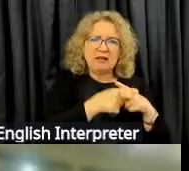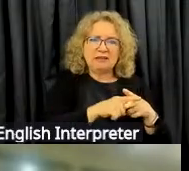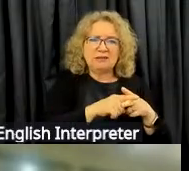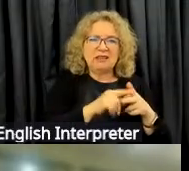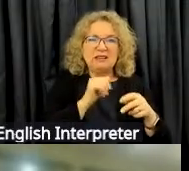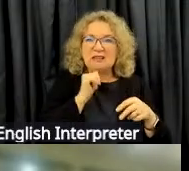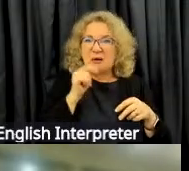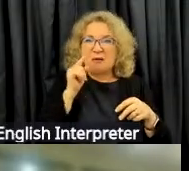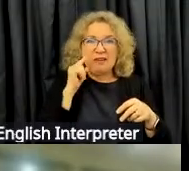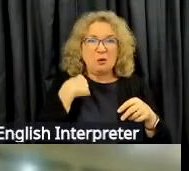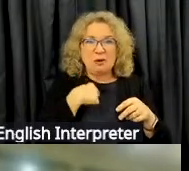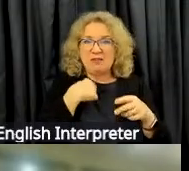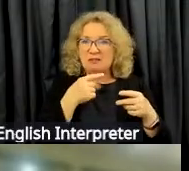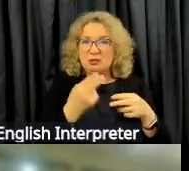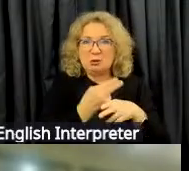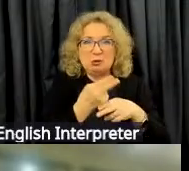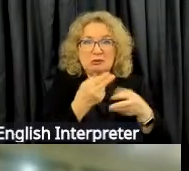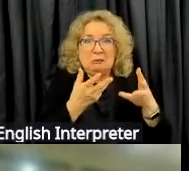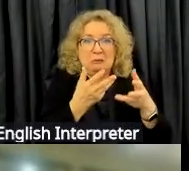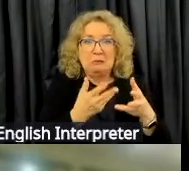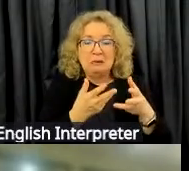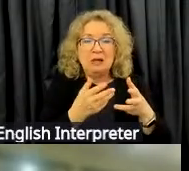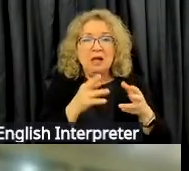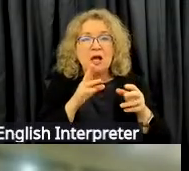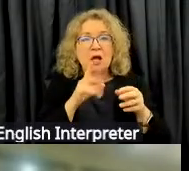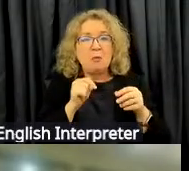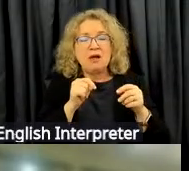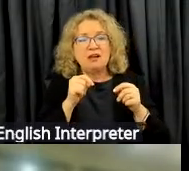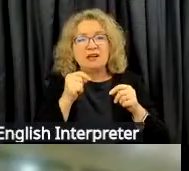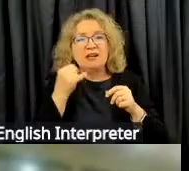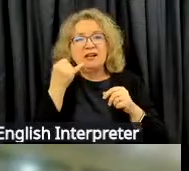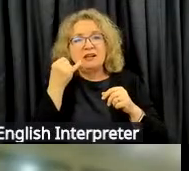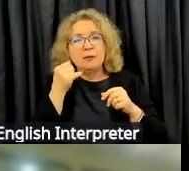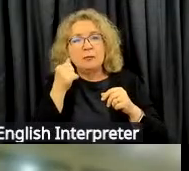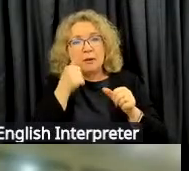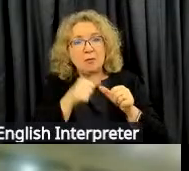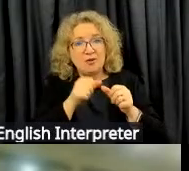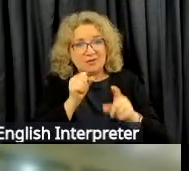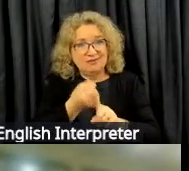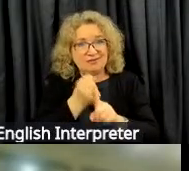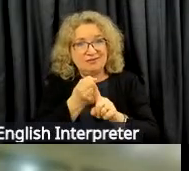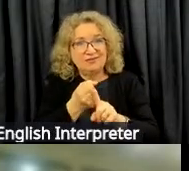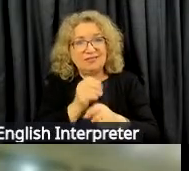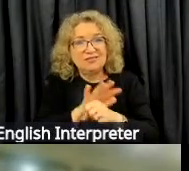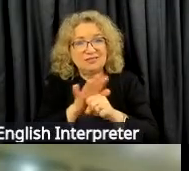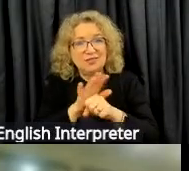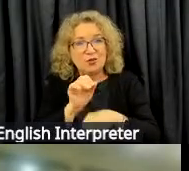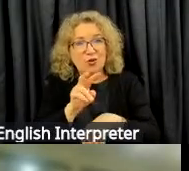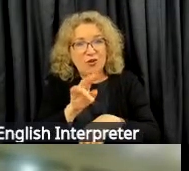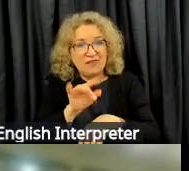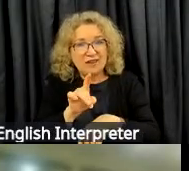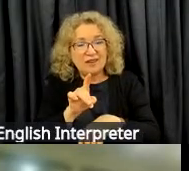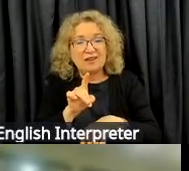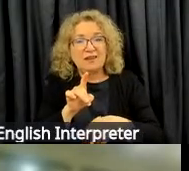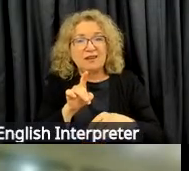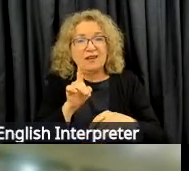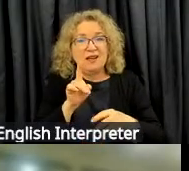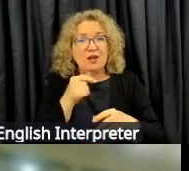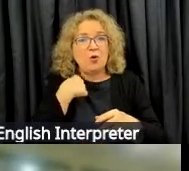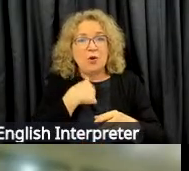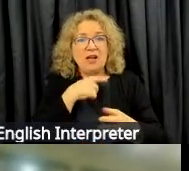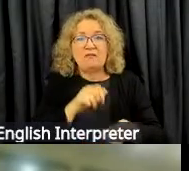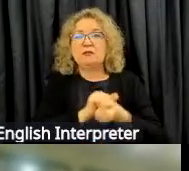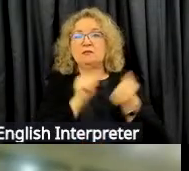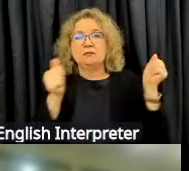process, I really think we kind of did have to, having gone through COVID, as Sam mentioned, have to kind of learn along the way and make a lot